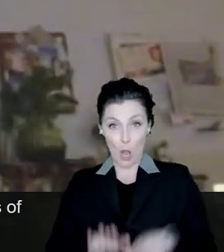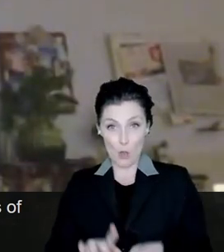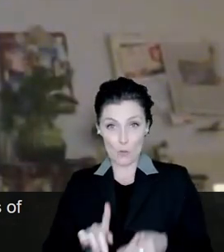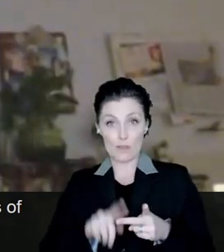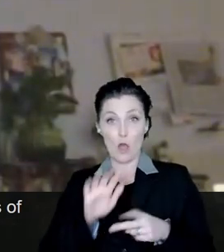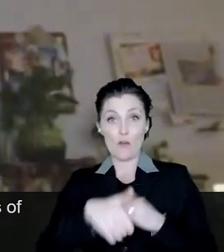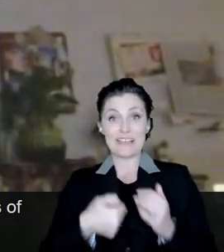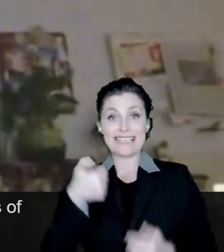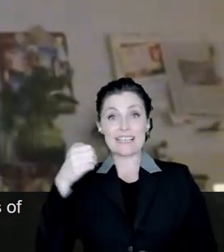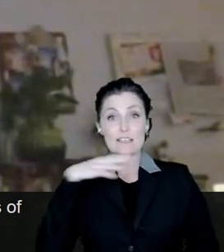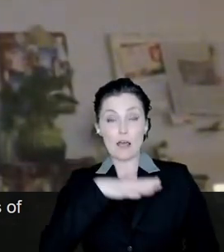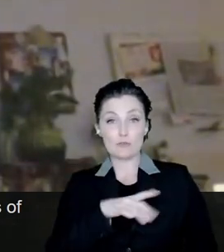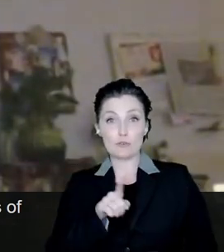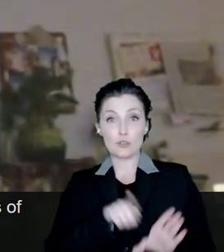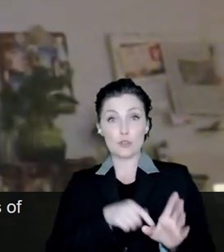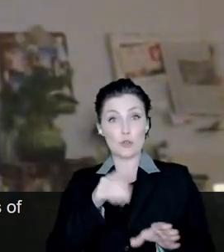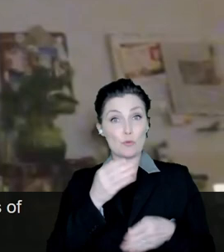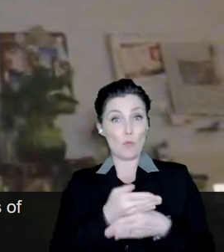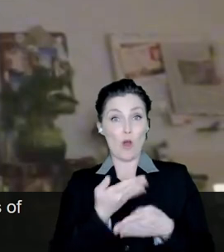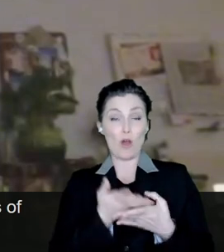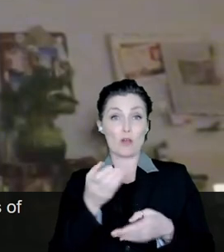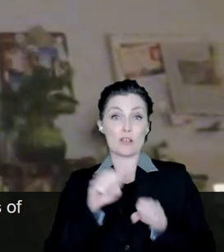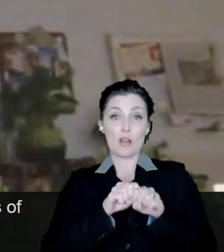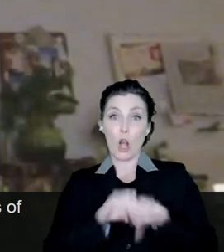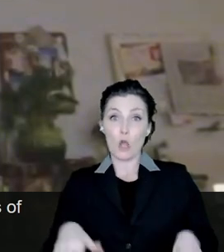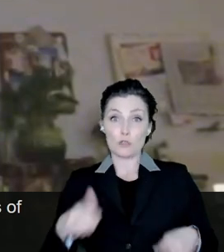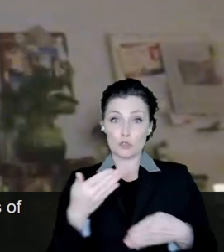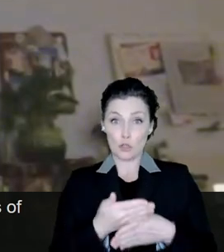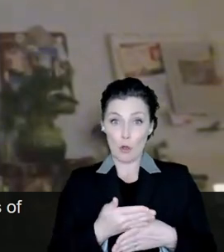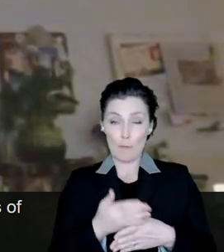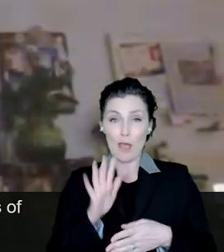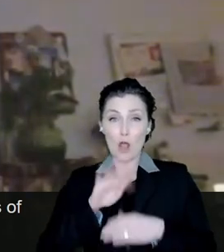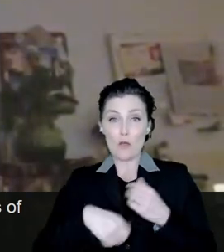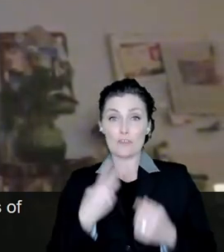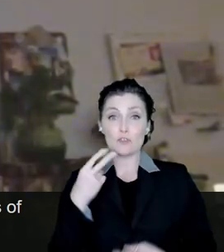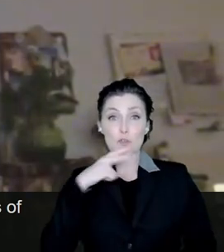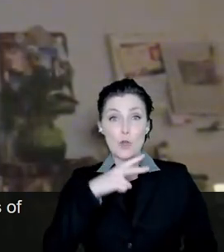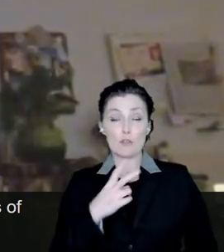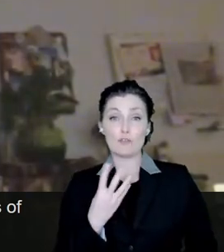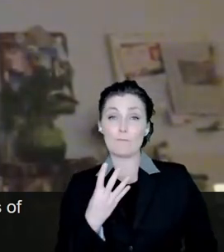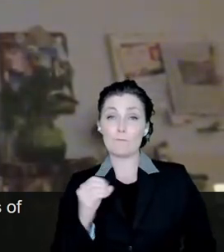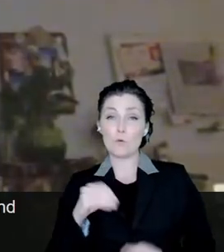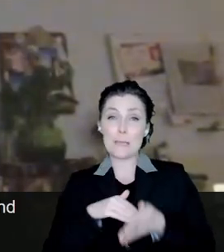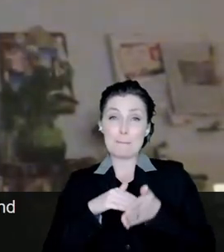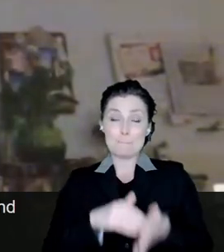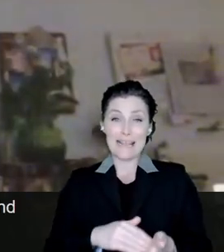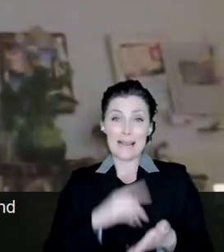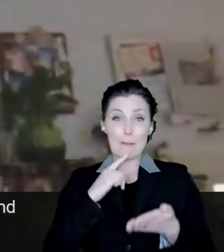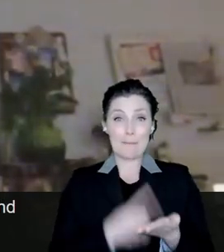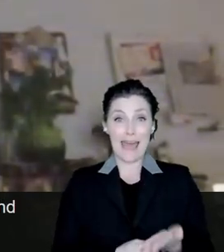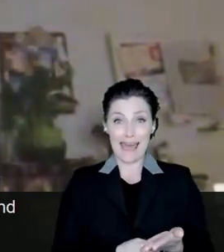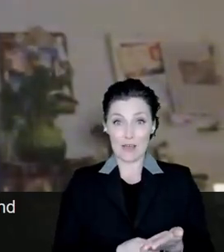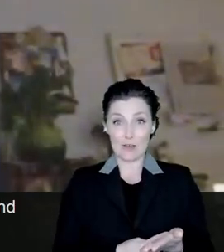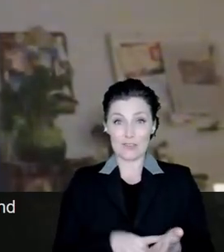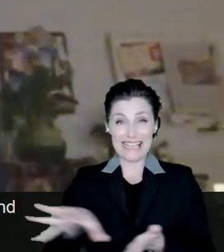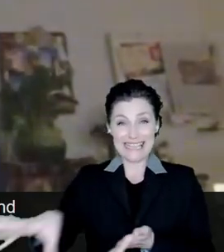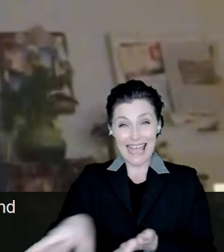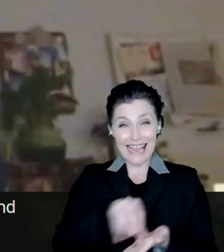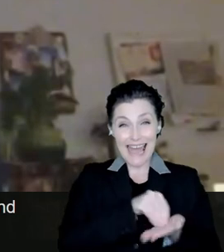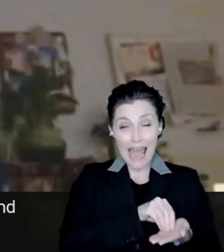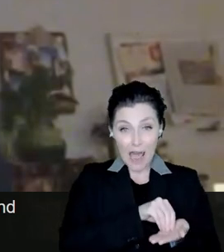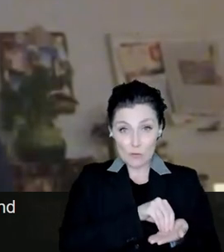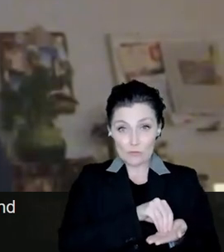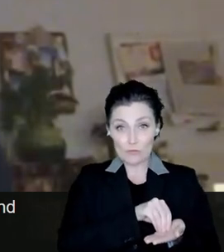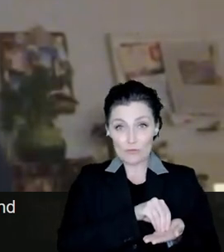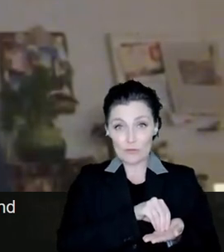youth workers losing their jobs, and over £240 million in total being pulled out of investment in young people.